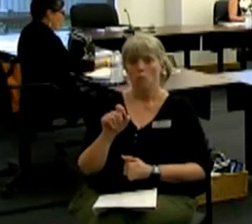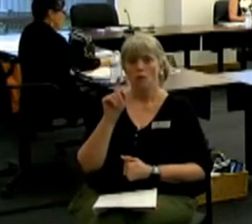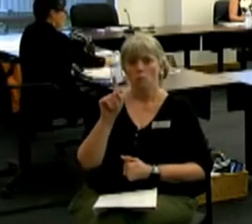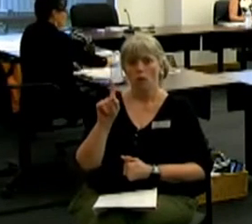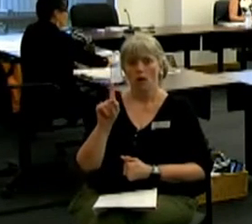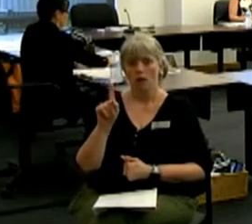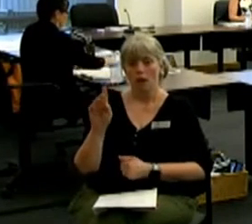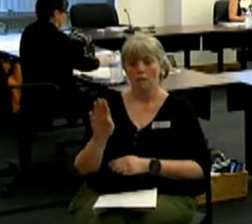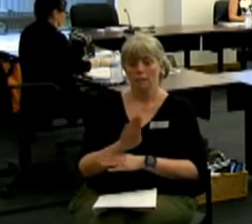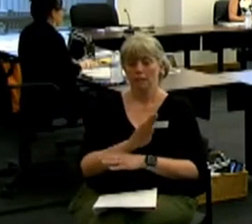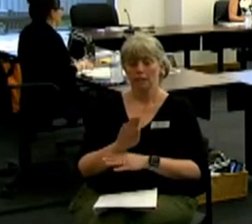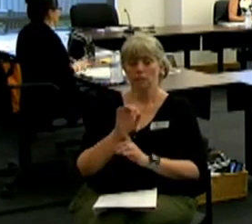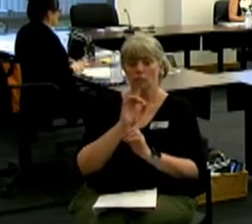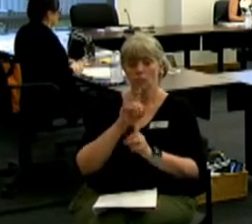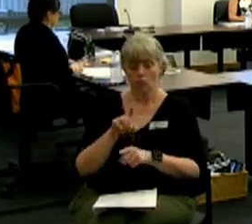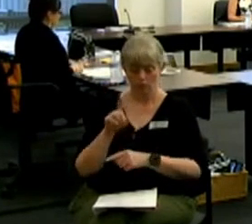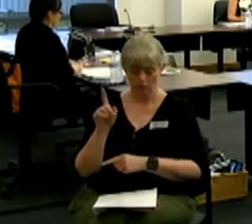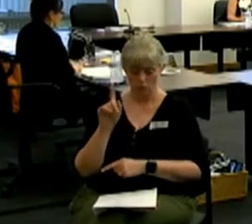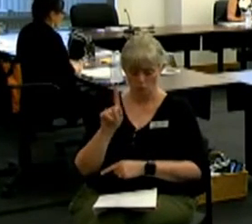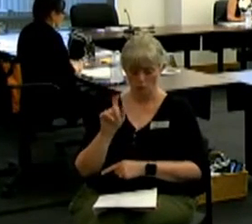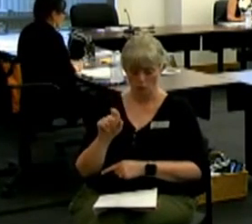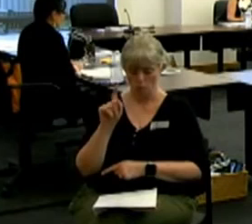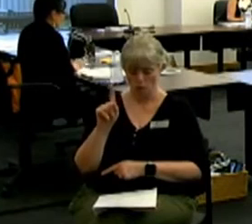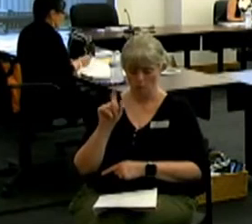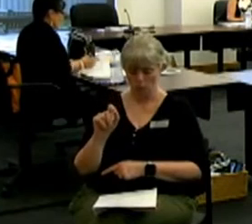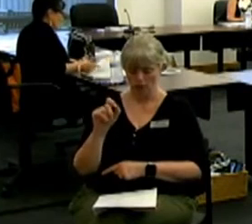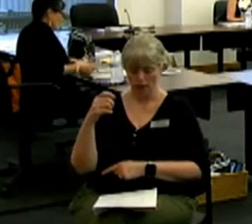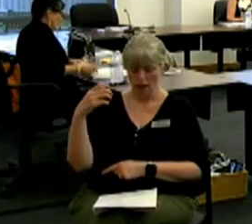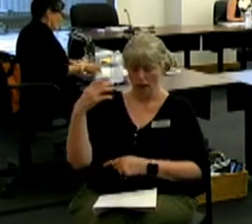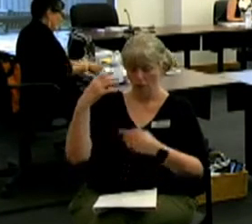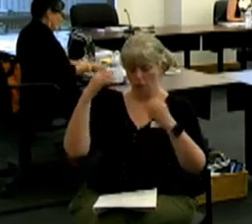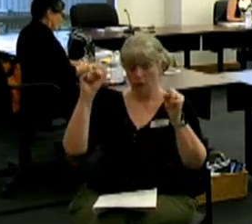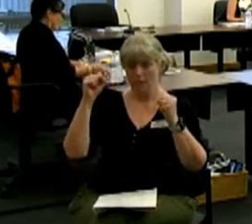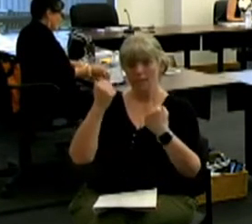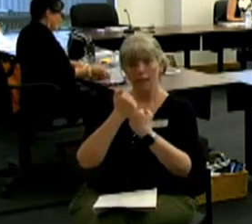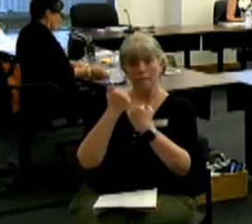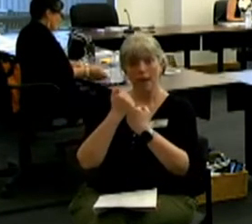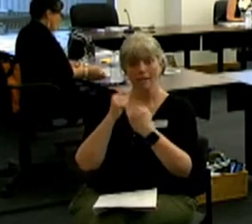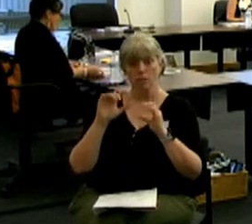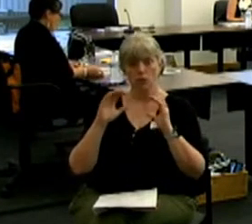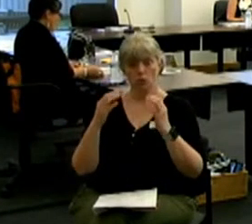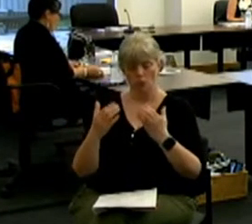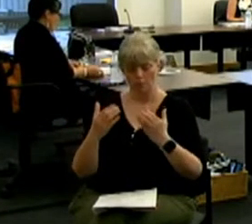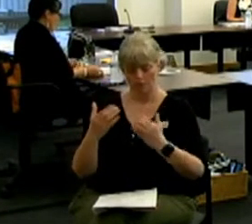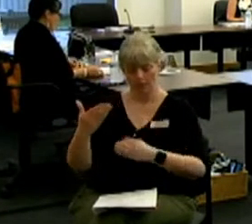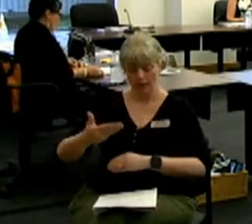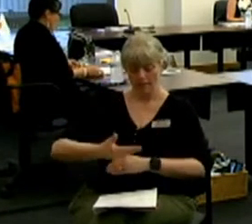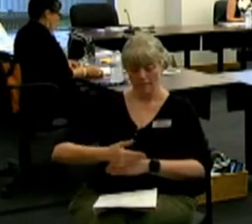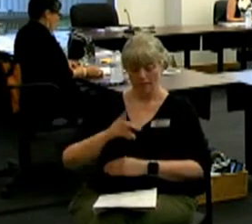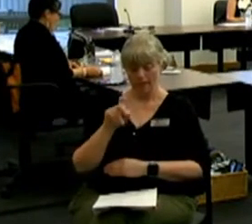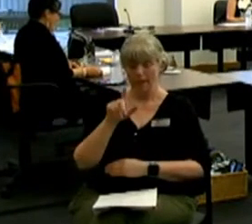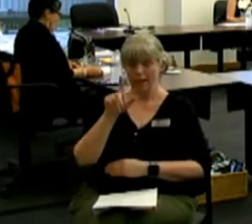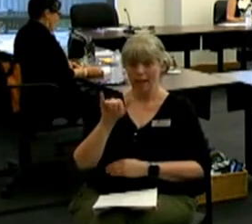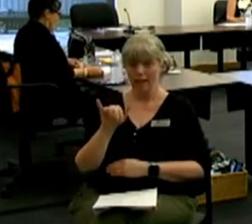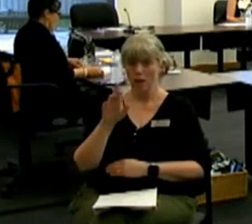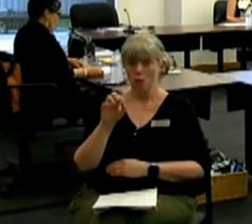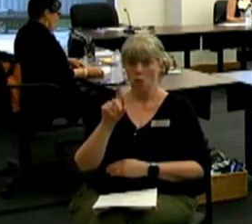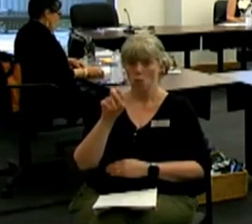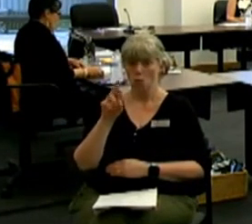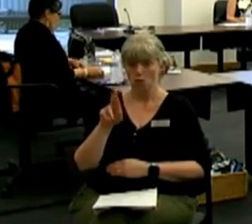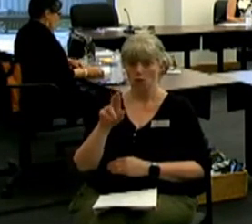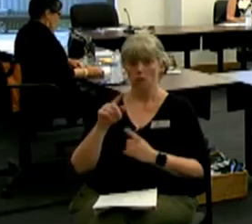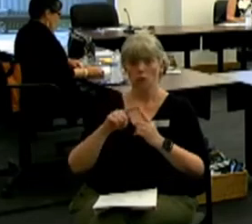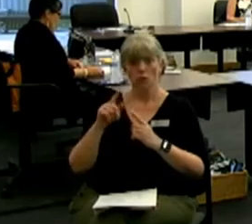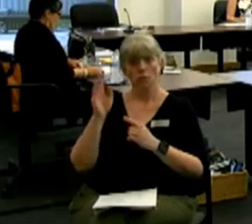1.1 business reports. 1.1.1 President Ambassador Group. I'd like to invite Kelly Roeder-Tonelli to the podium.